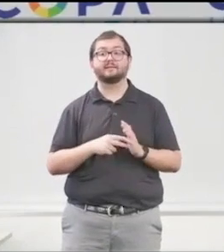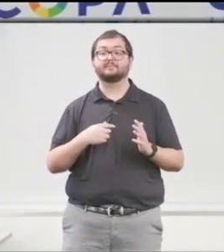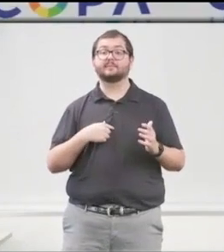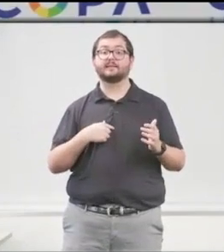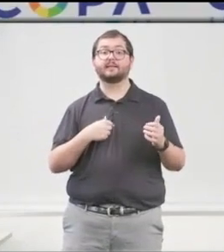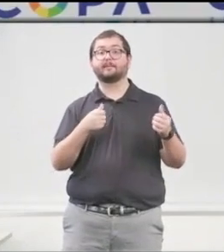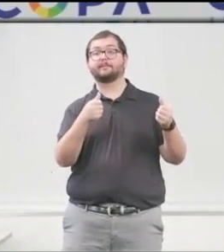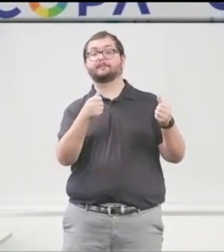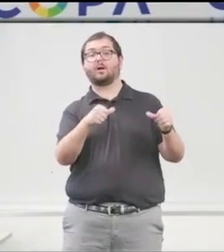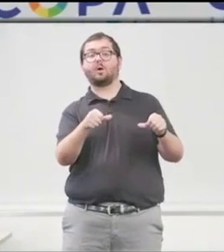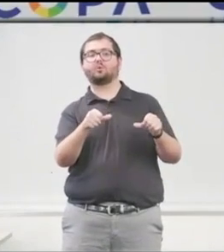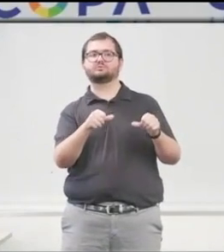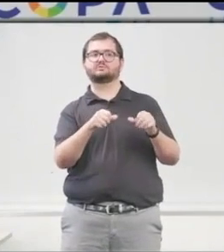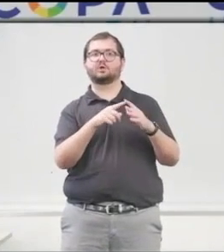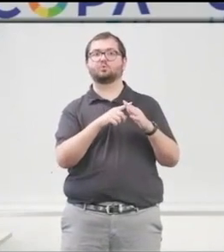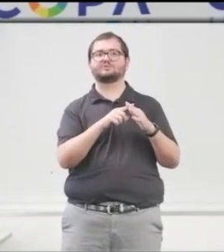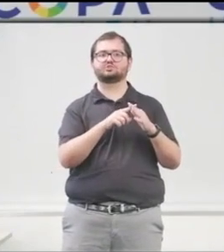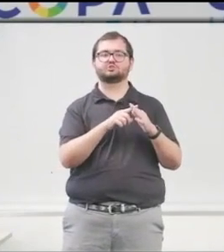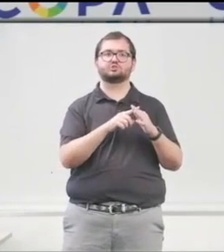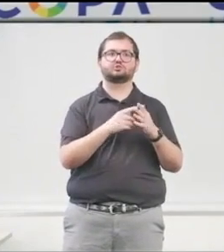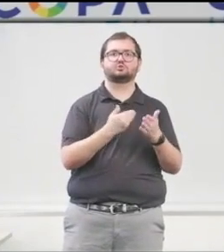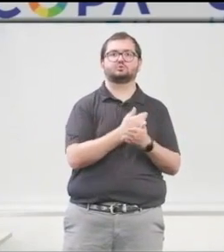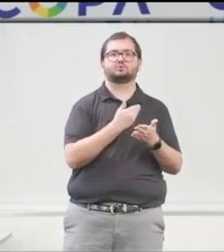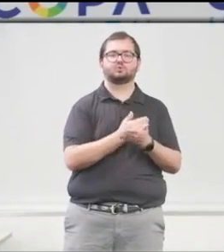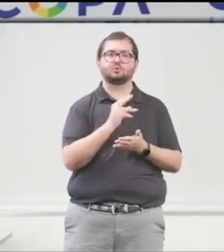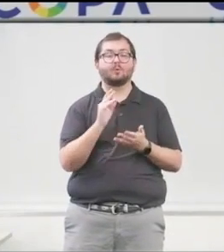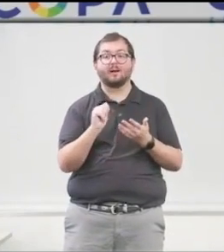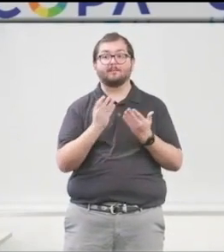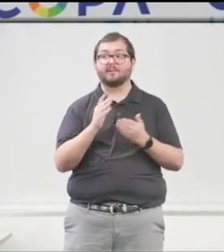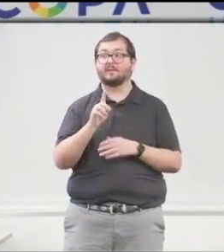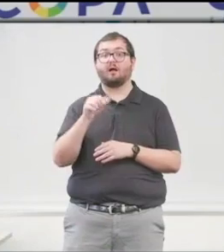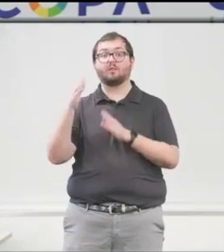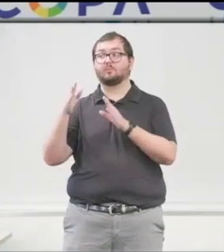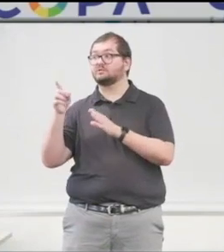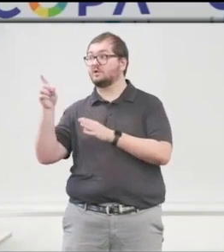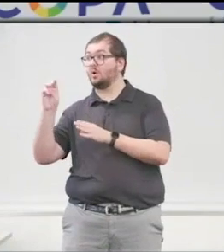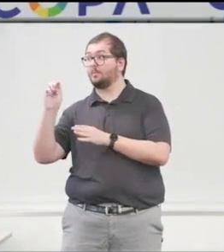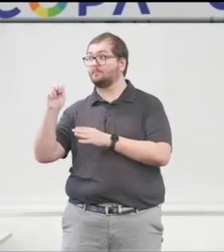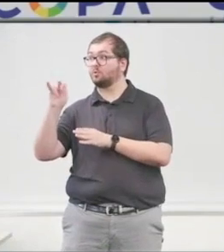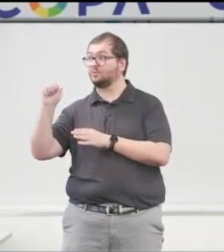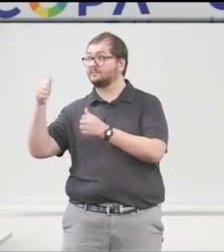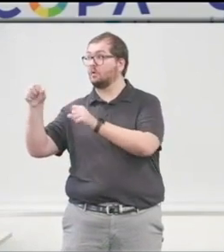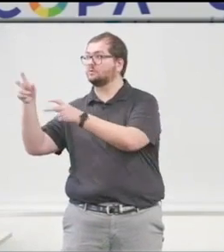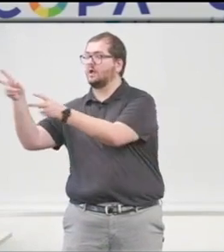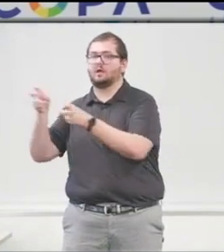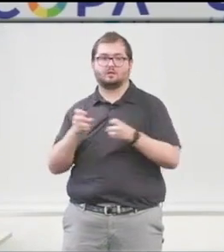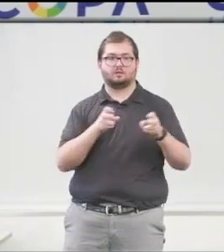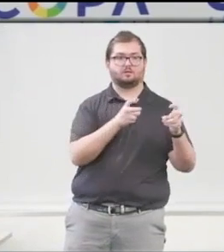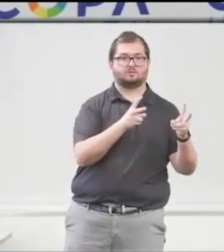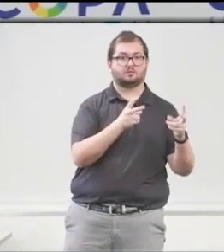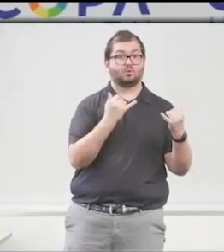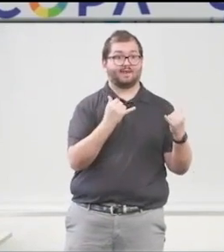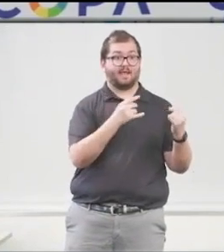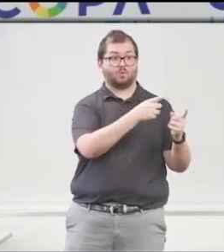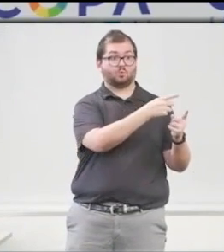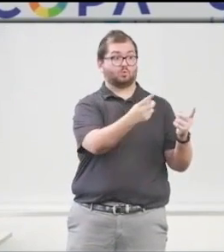original content. It may be reposting what Medisa posts on Mesa Fire's page. And that way, if you have that presence, now your